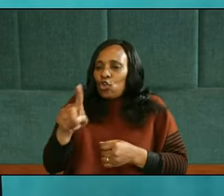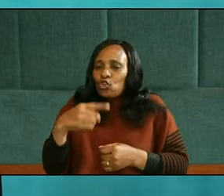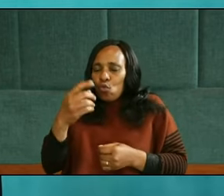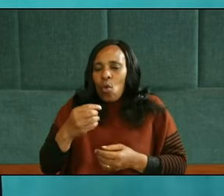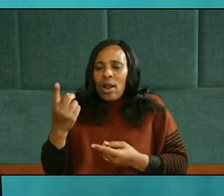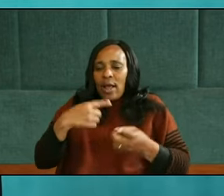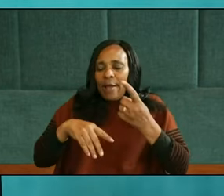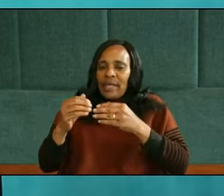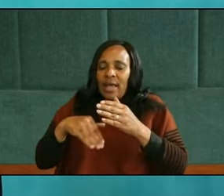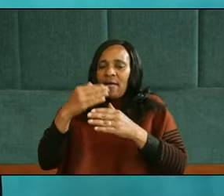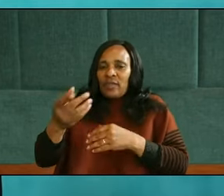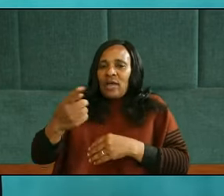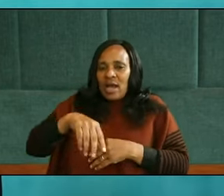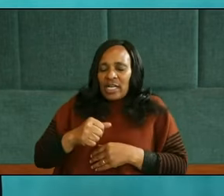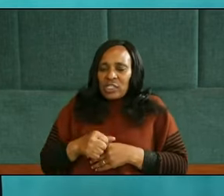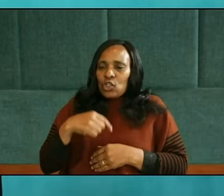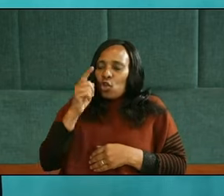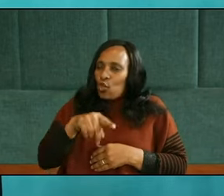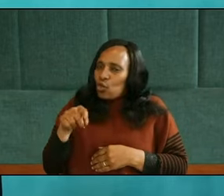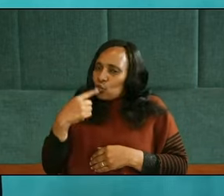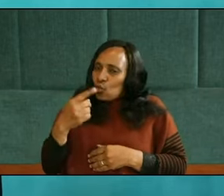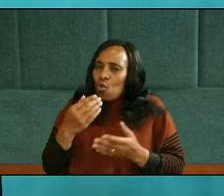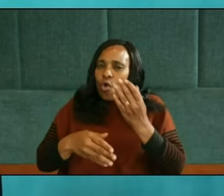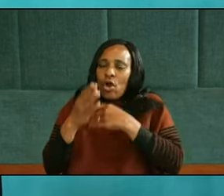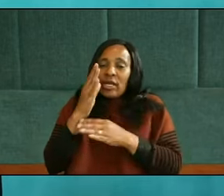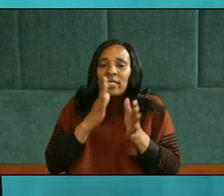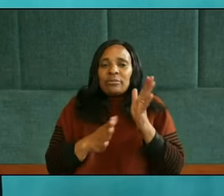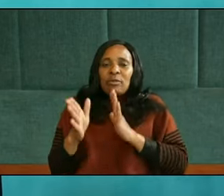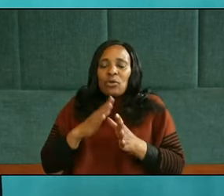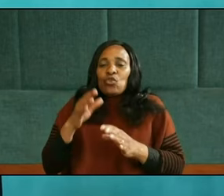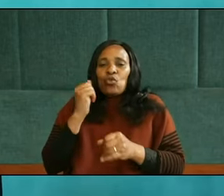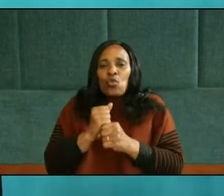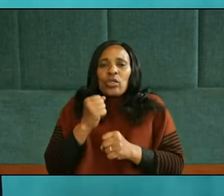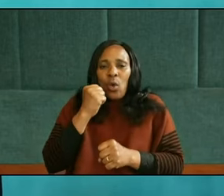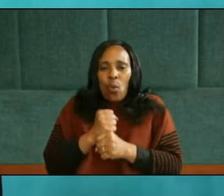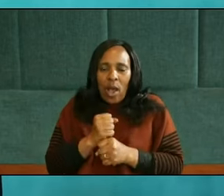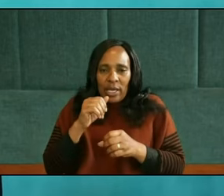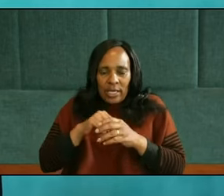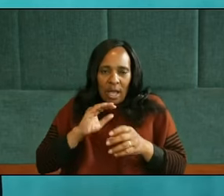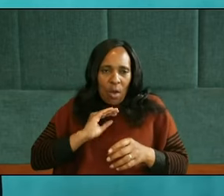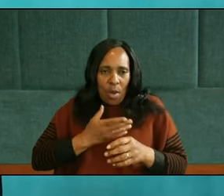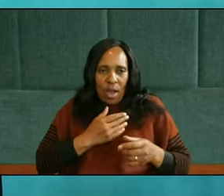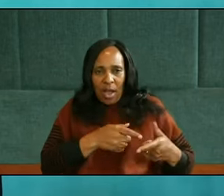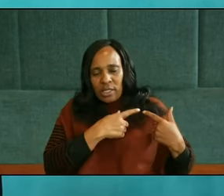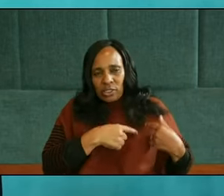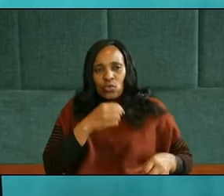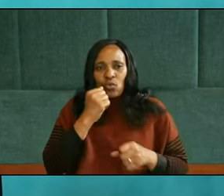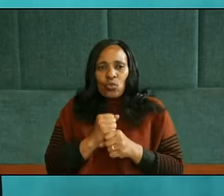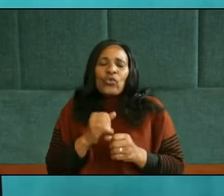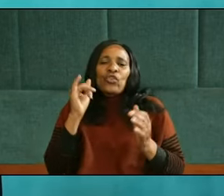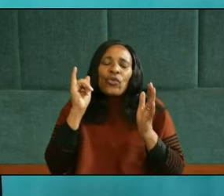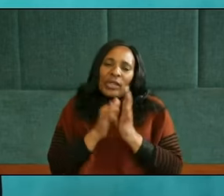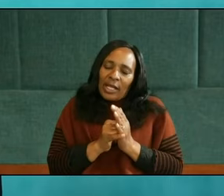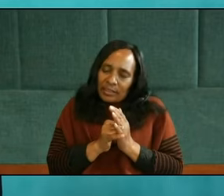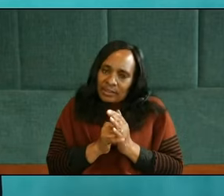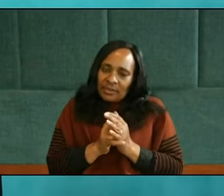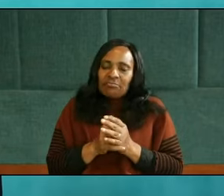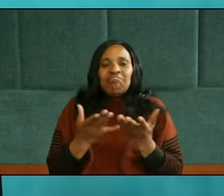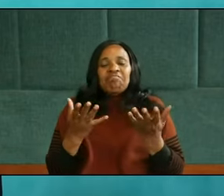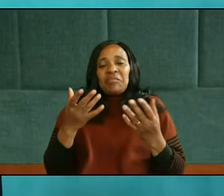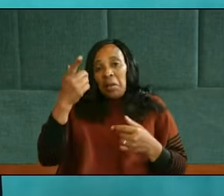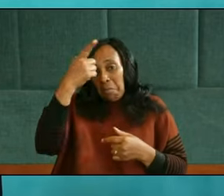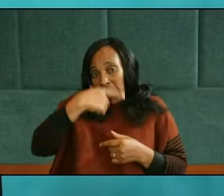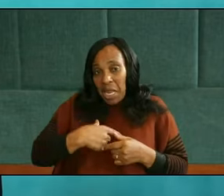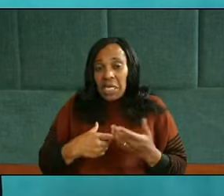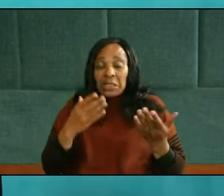us, those who God has prepared to do the work that was in our hearts to do, so that we are not